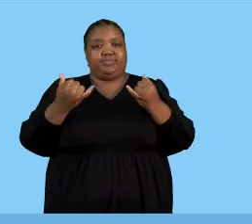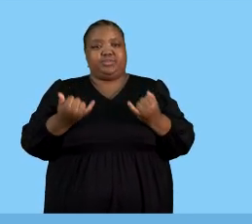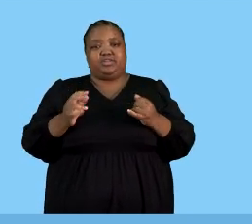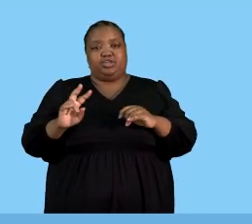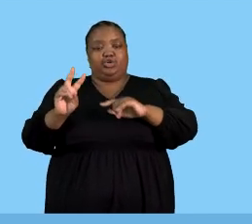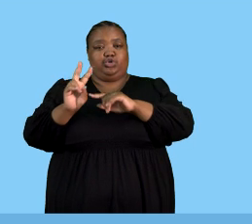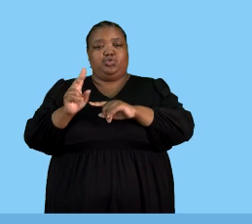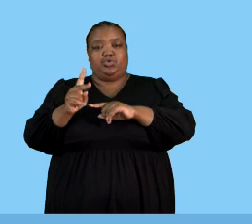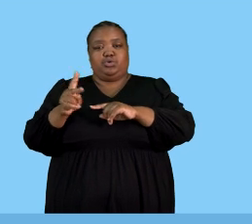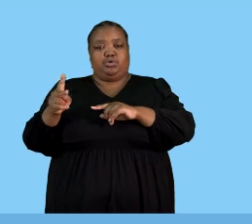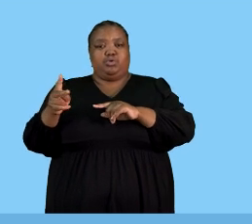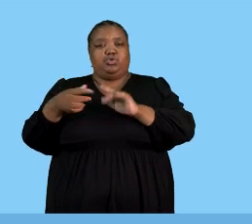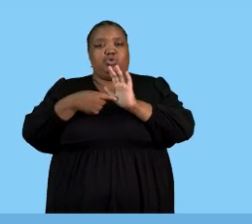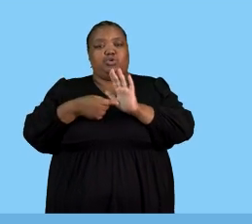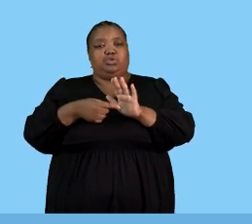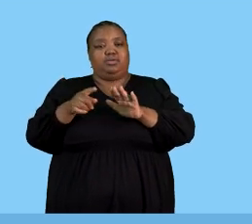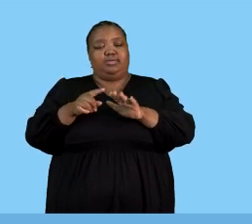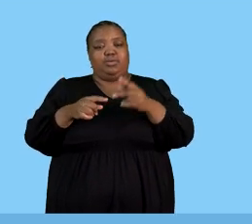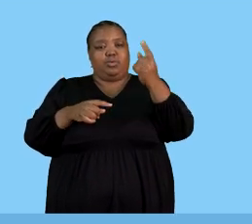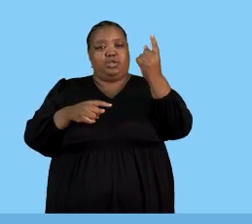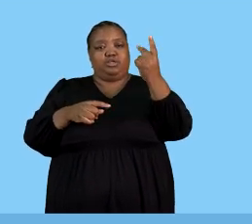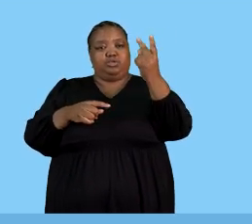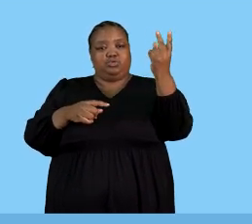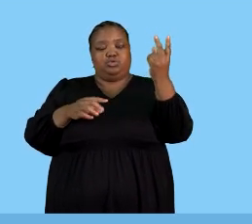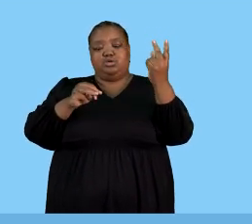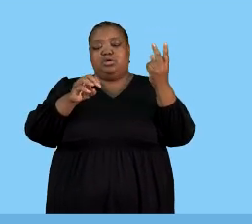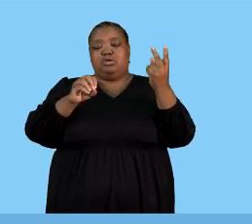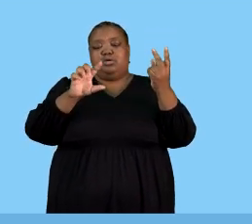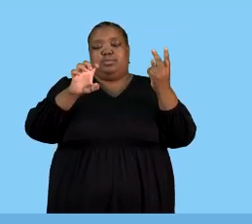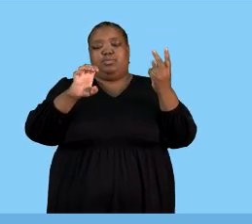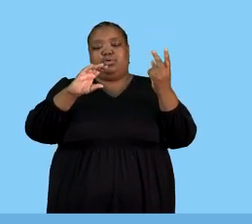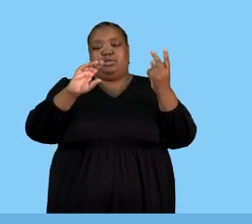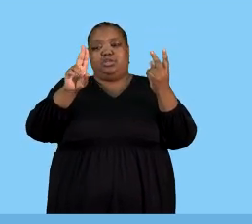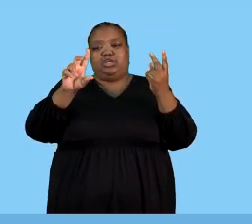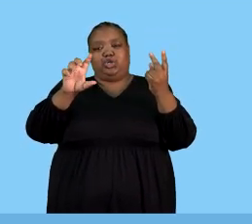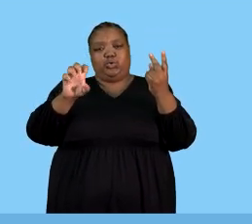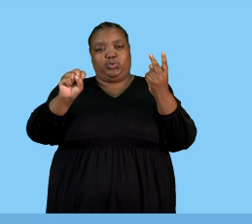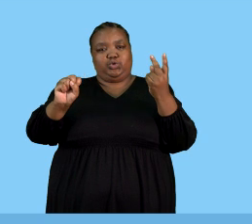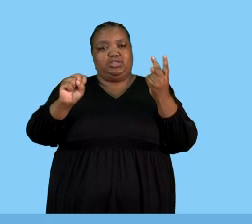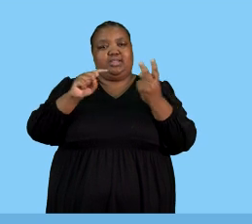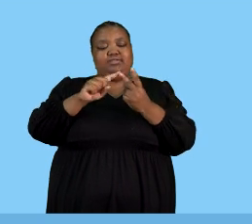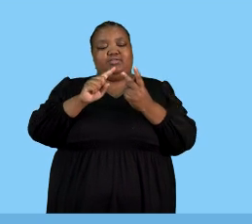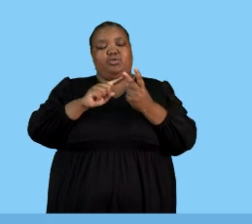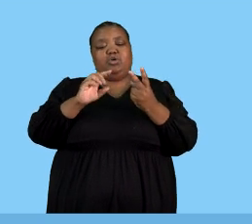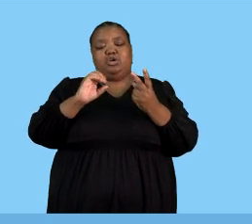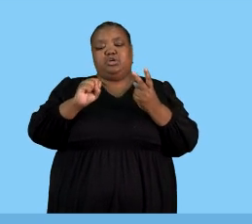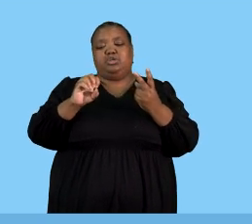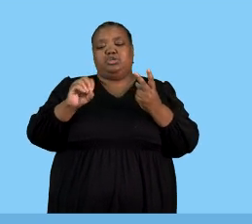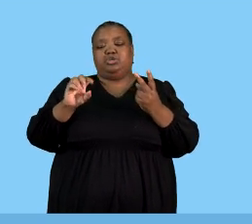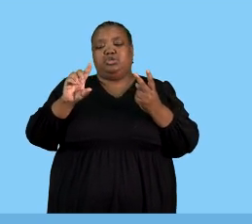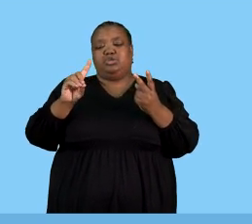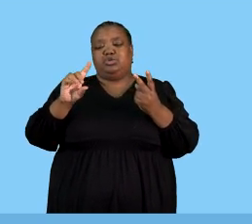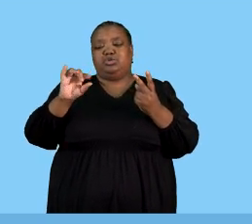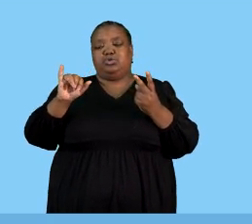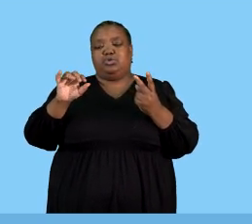lastly, the 2 as a coefficient also tells us that we have 2 molecules of sodium